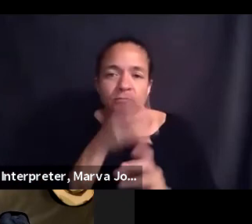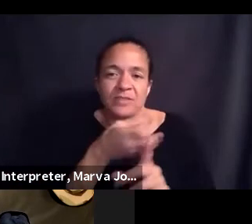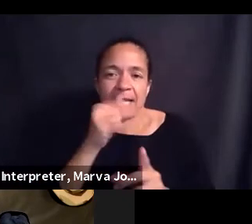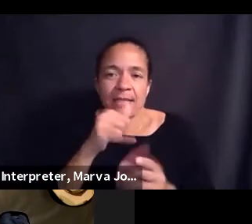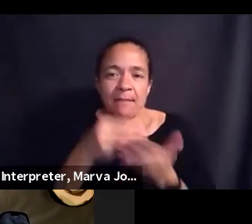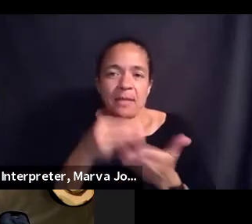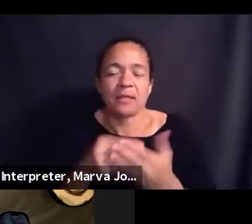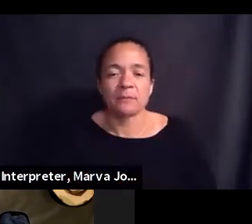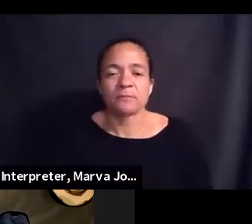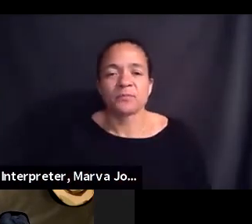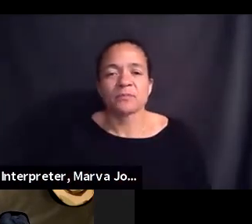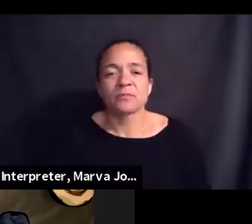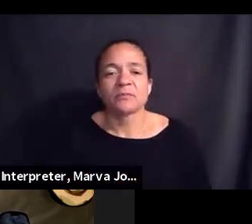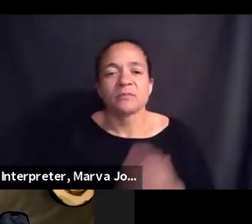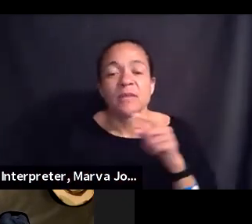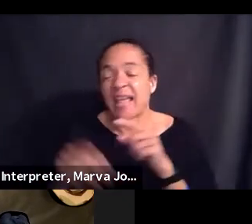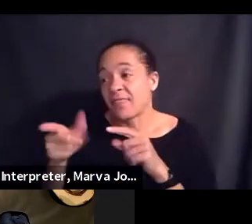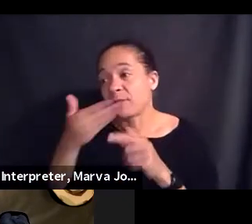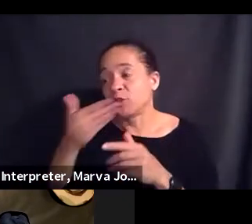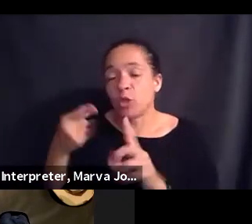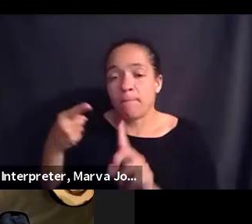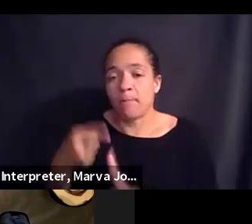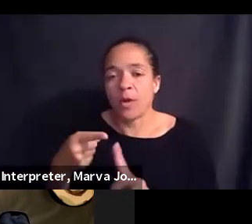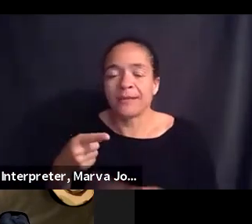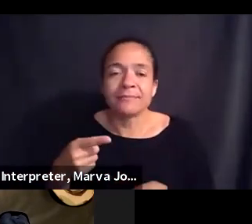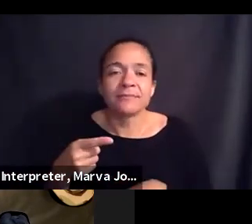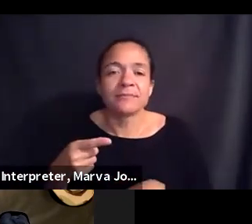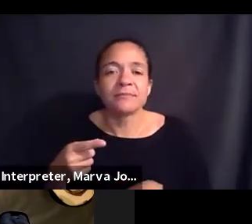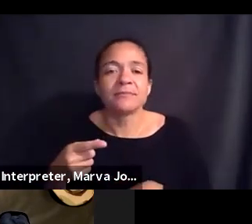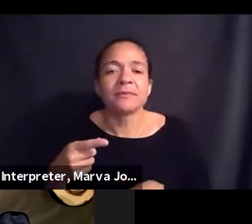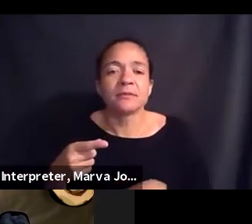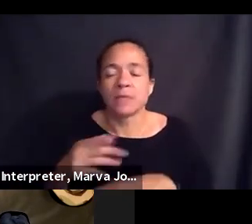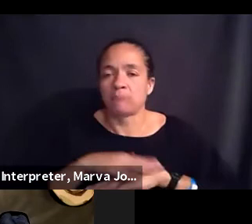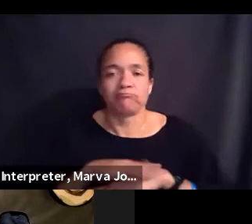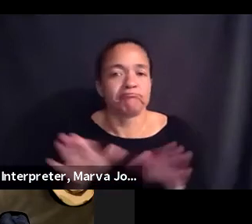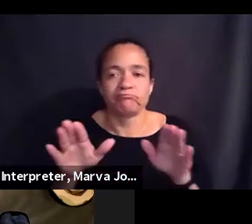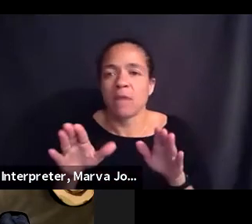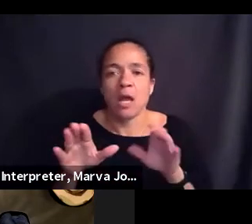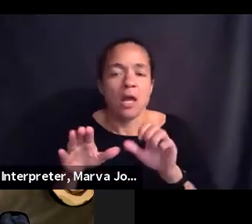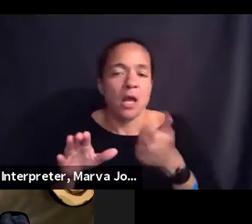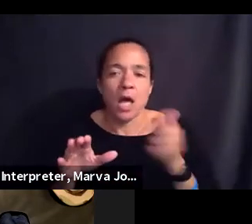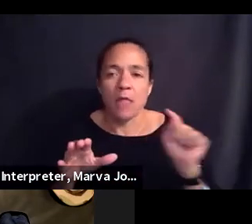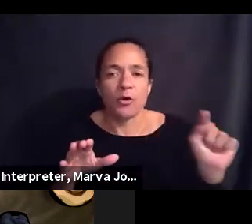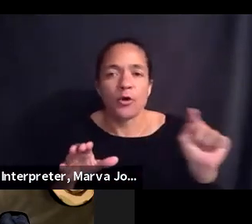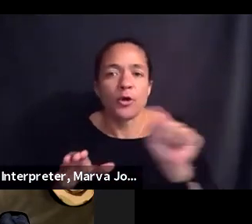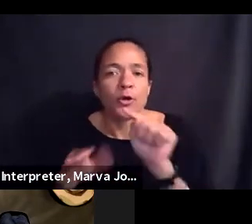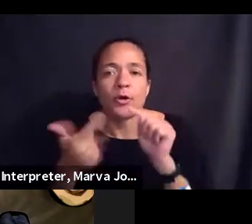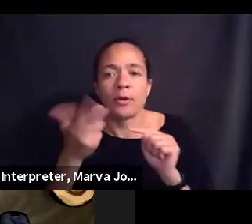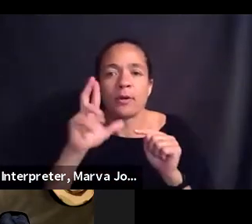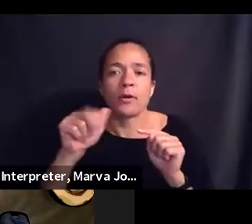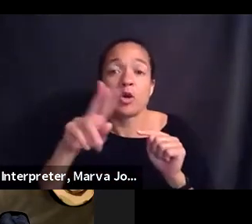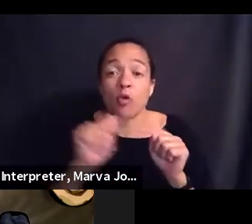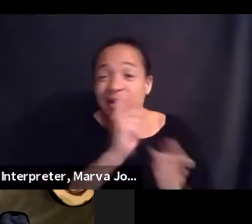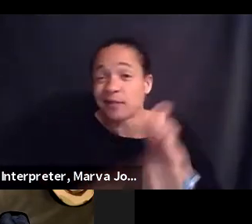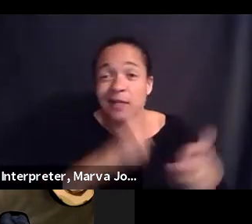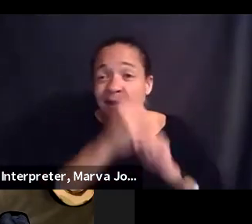Yeah, that's a very good point, Amy, and I was going to make it if you didn't. But yeah, it didn't take away from any of the grant making that was already